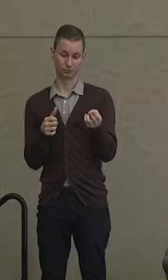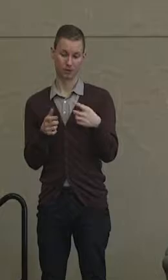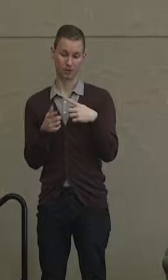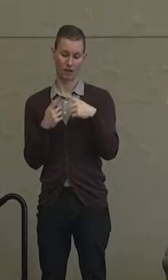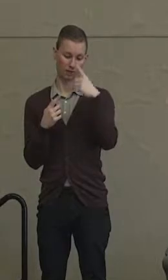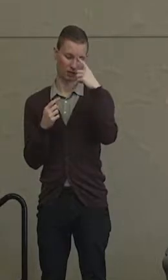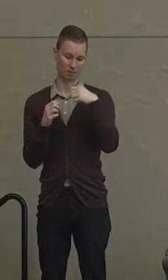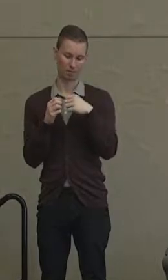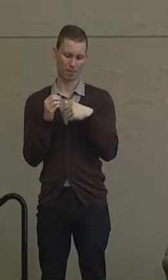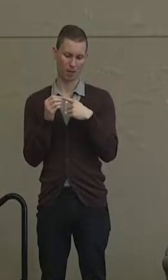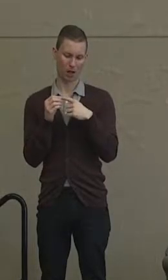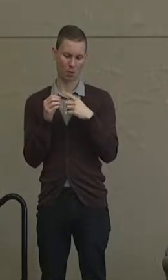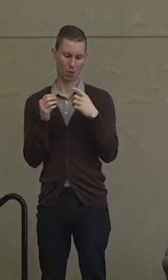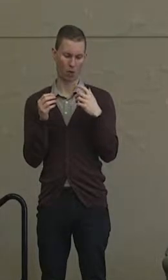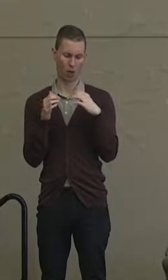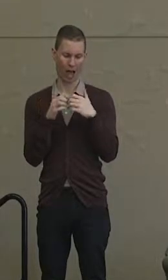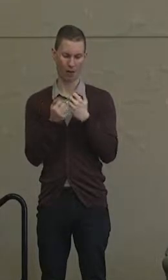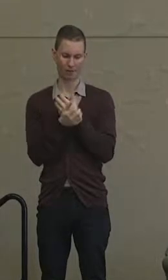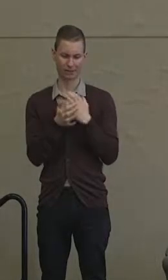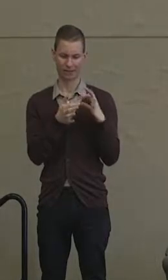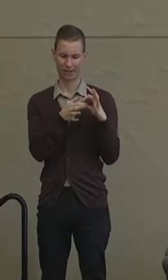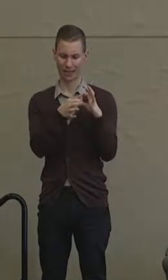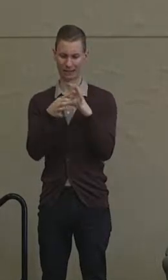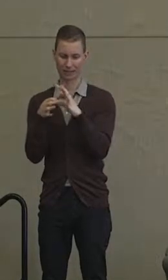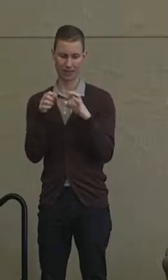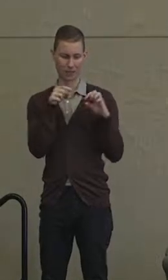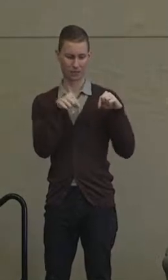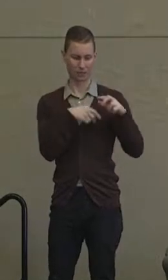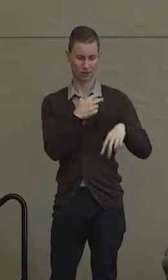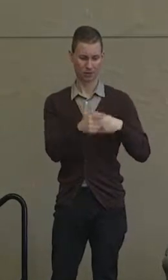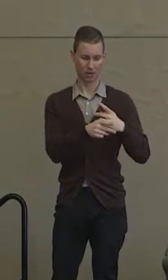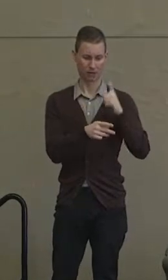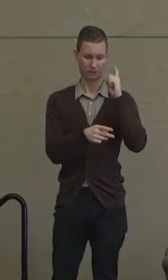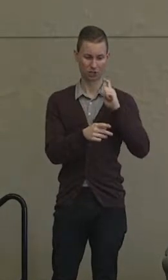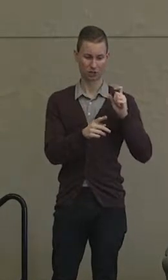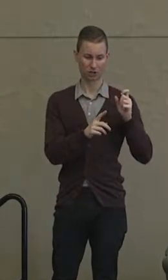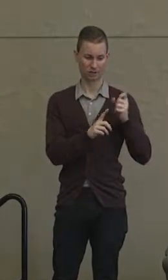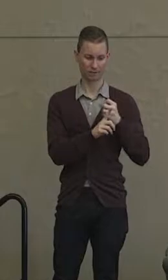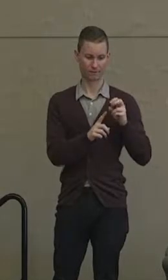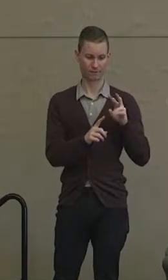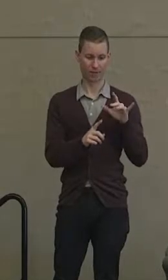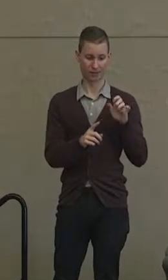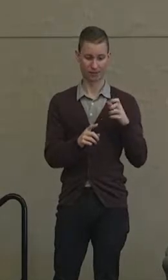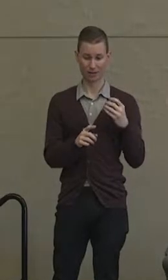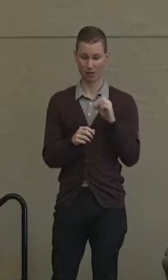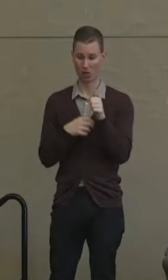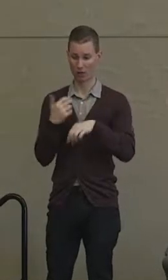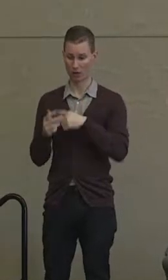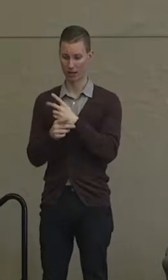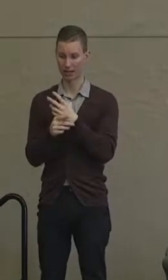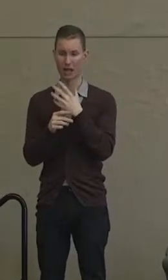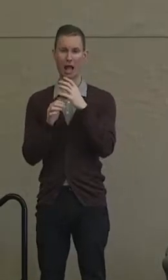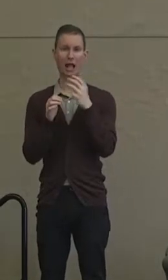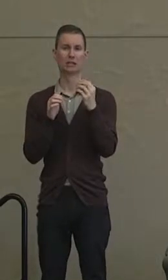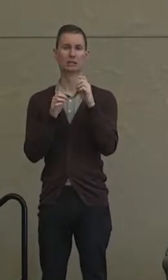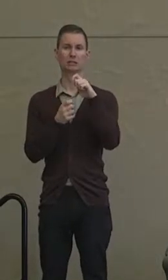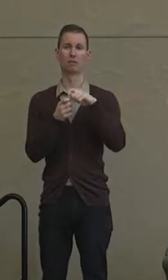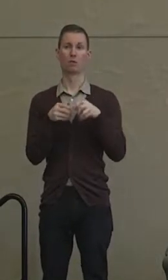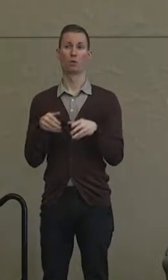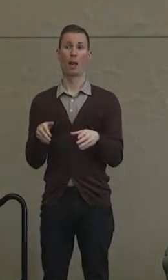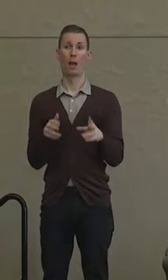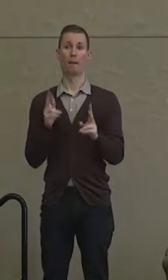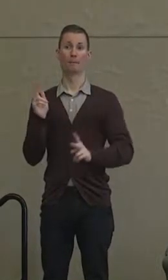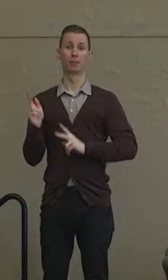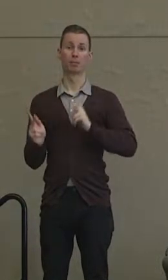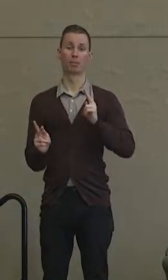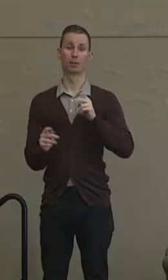the linkages between this form of gender violence and other forms of gender violence, and the particular ways that